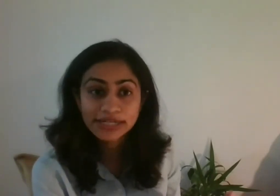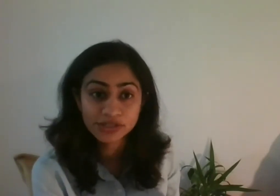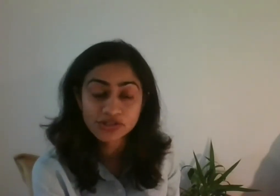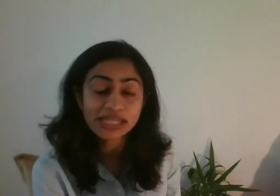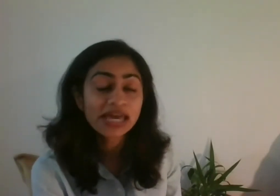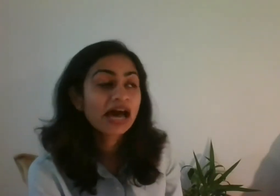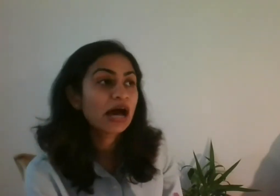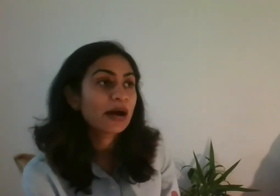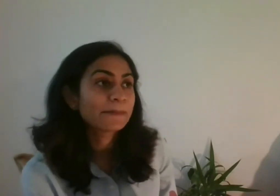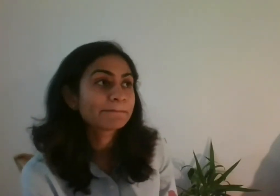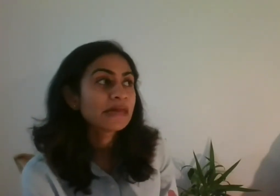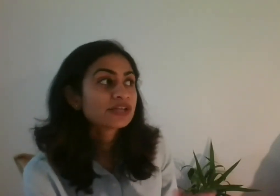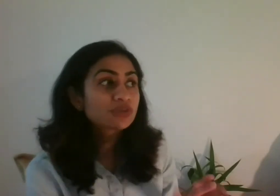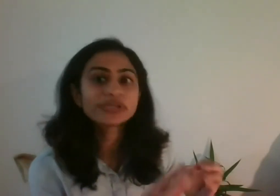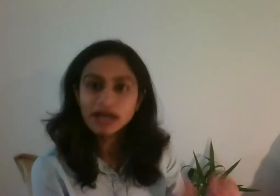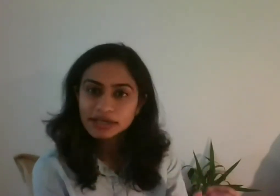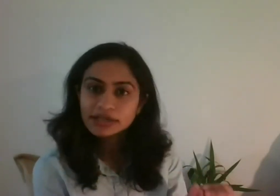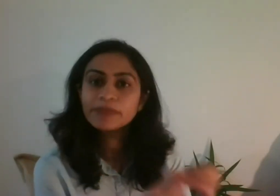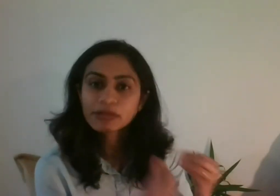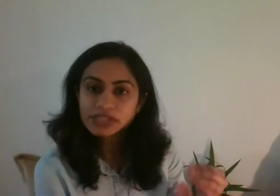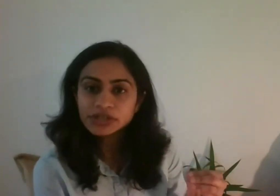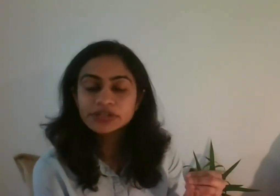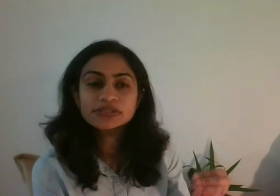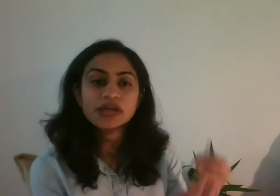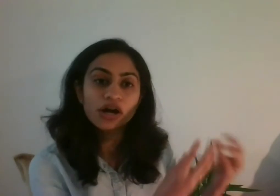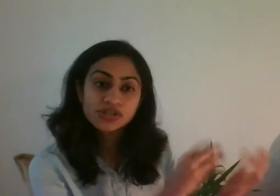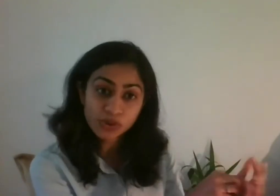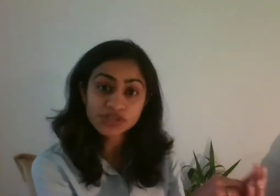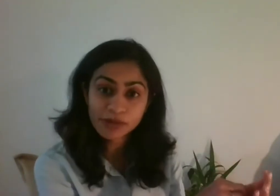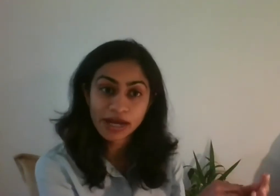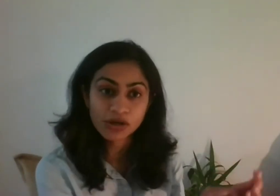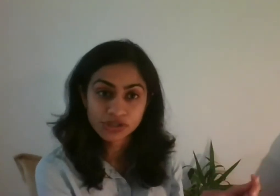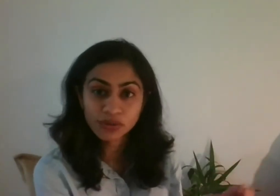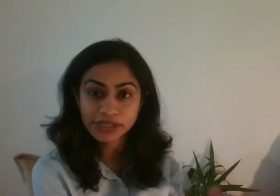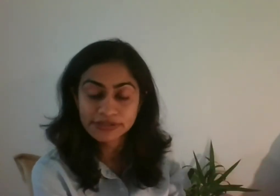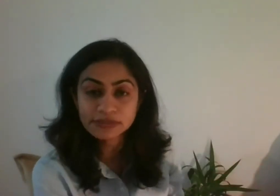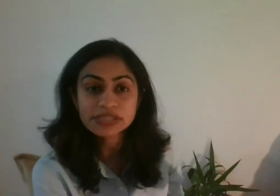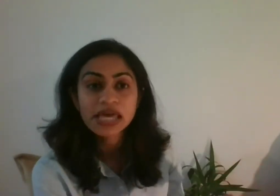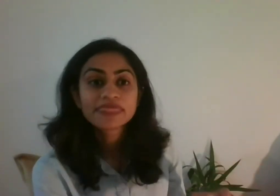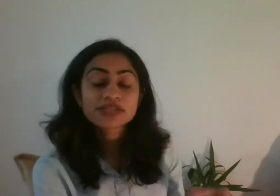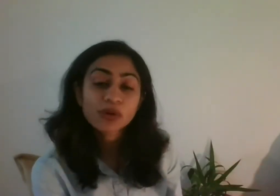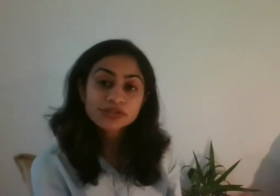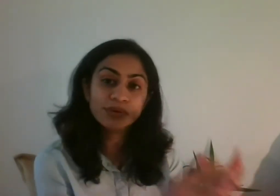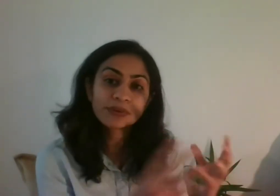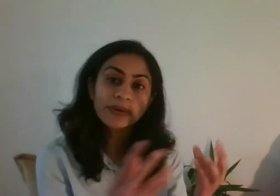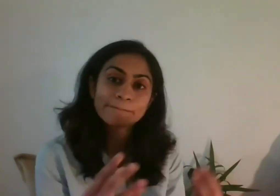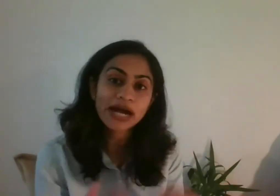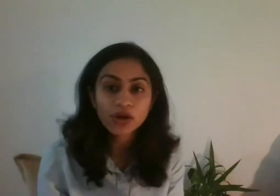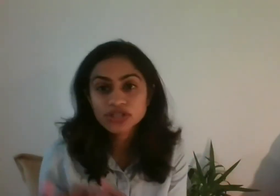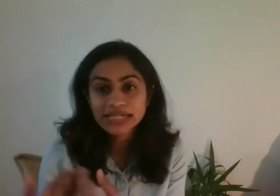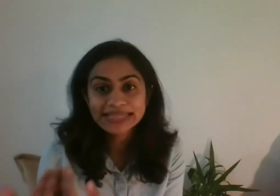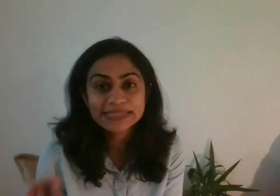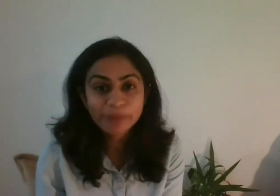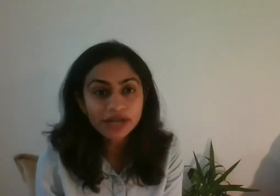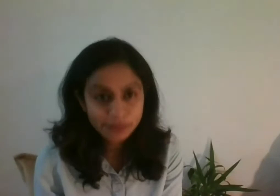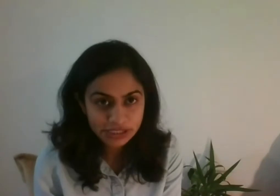lot in industry. So yeah, biomaterials are sourced from biological organisms. There's also